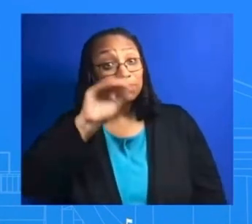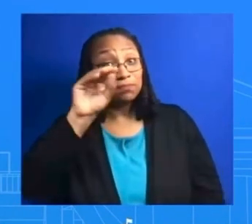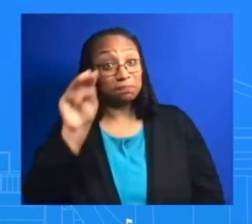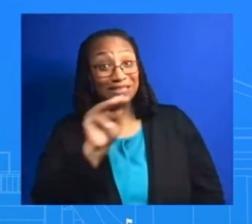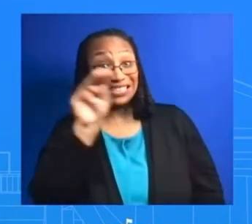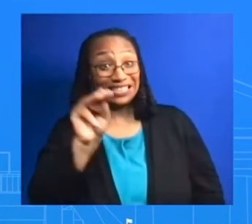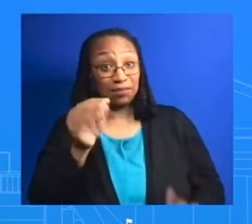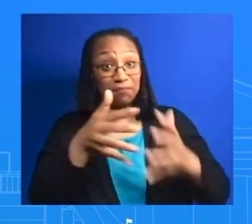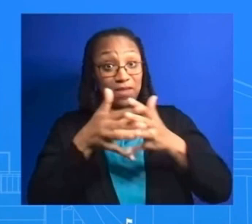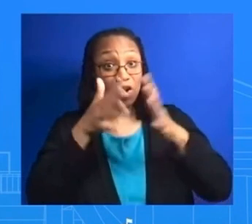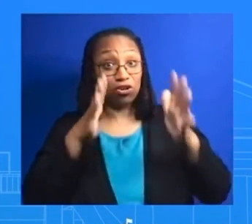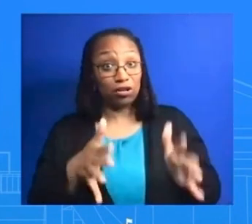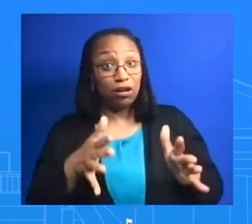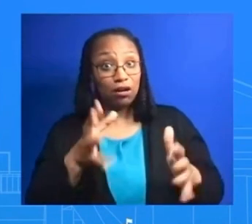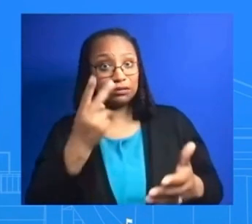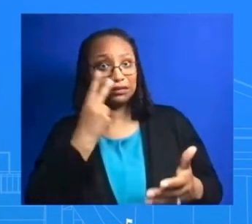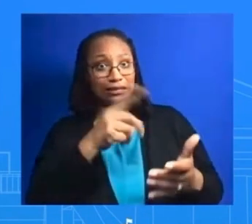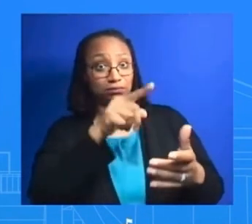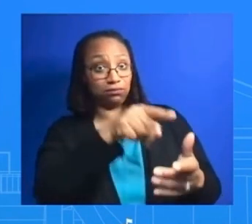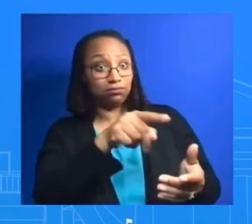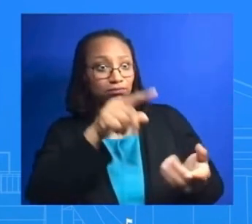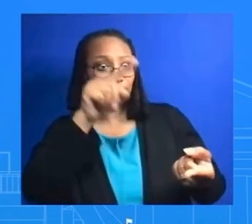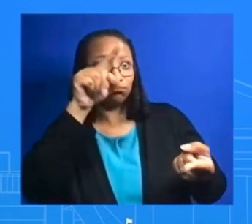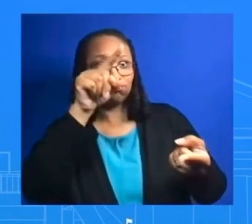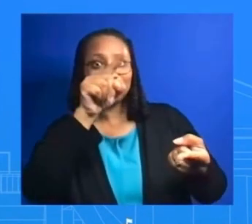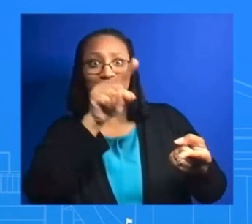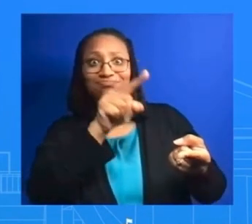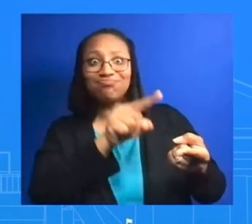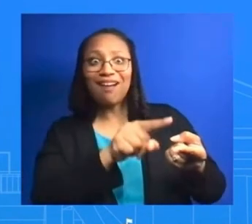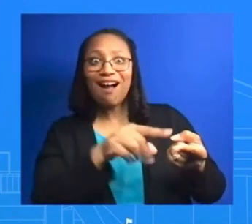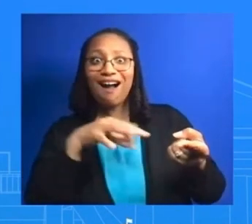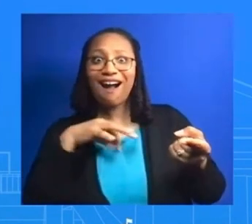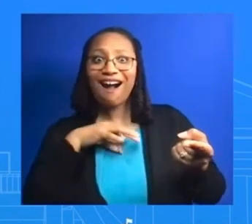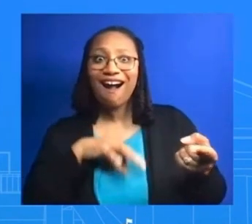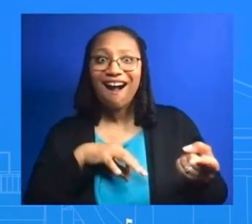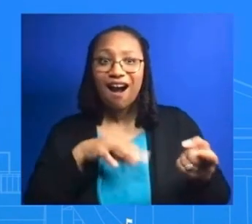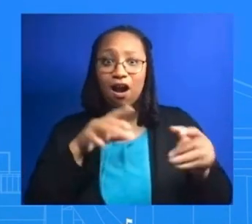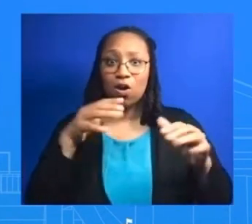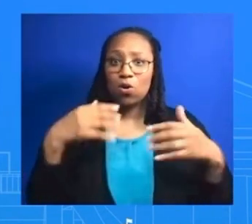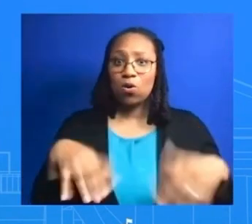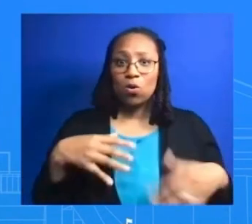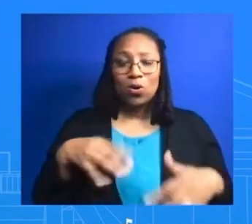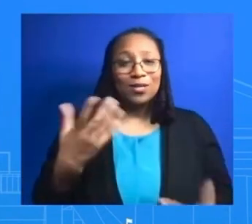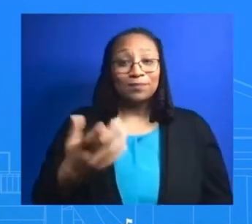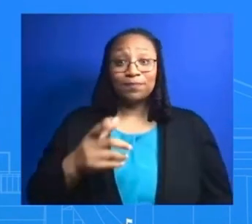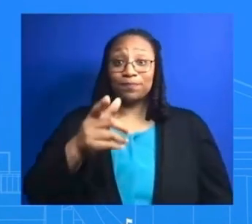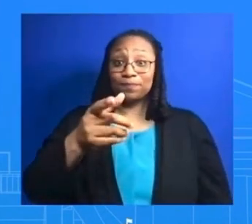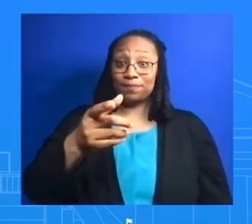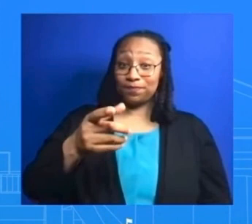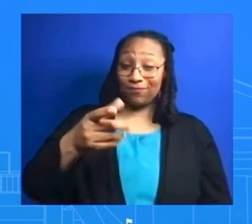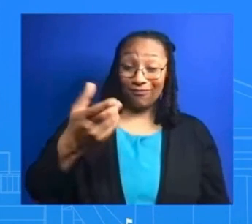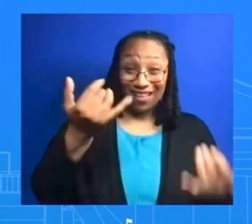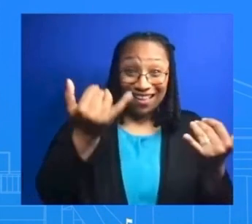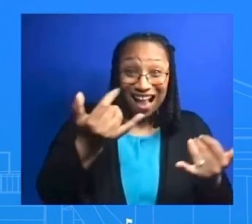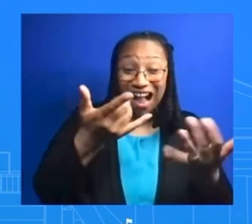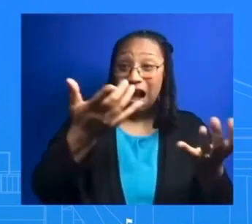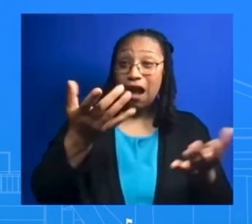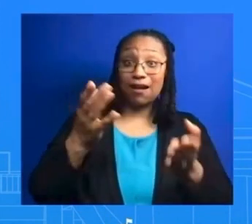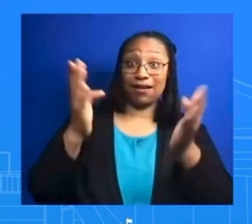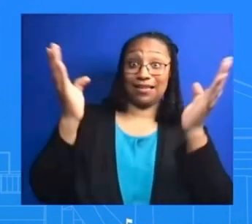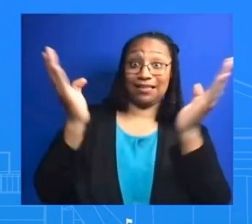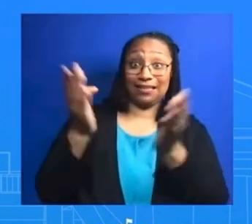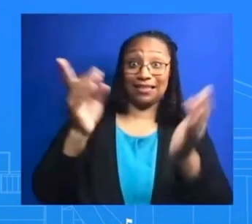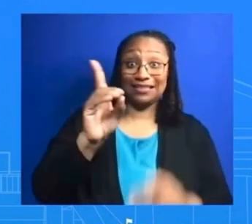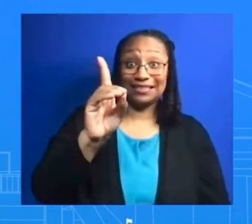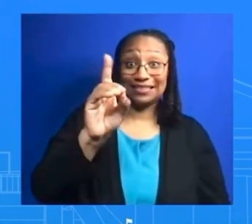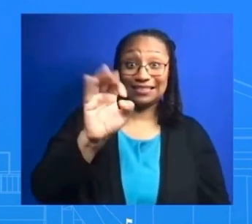falling into delinquency and default when payment pause ended. We're not talking about the millionaires who benefited from the billions in tax giveaways a few years